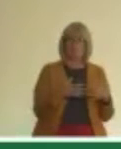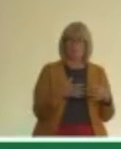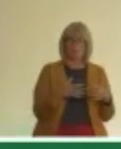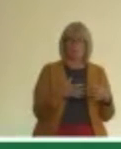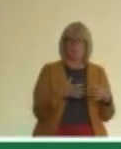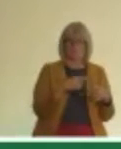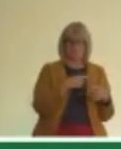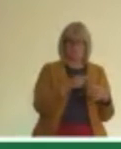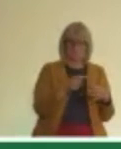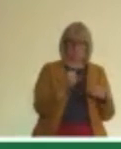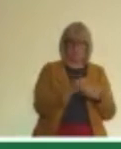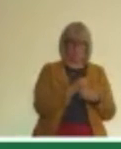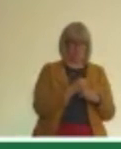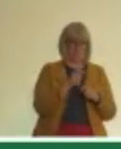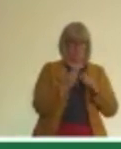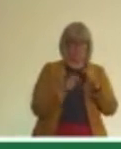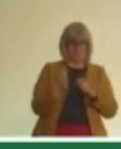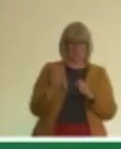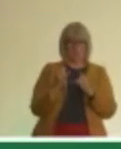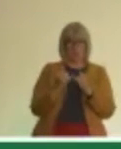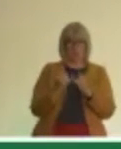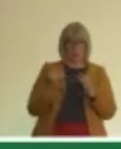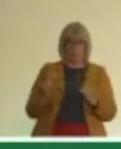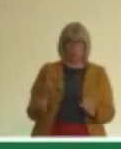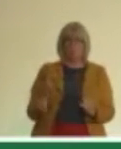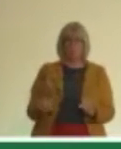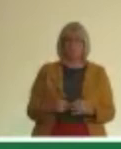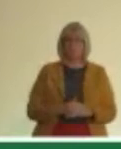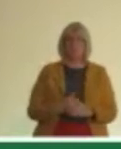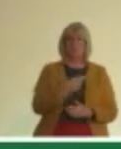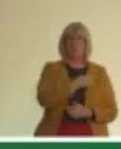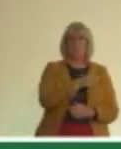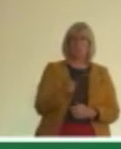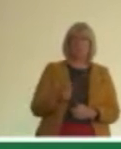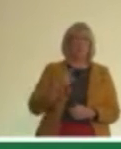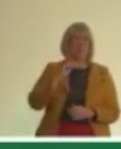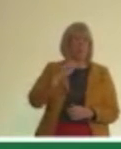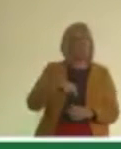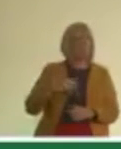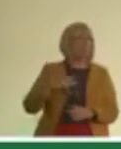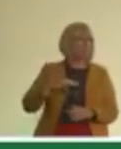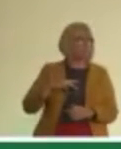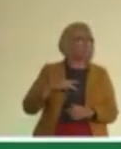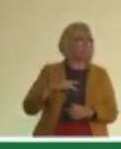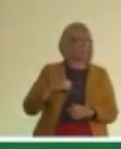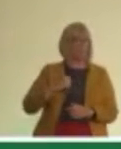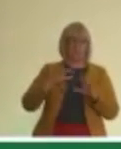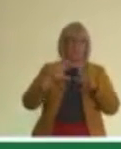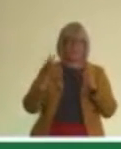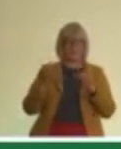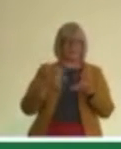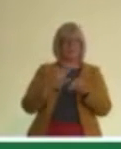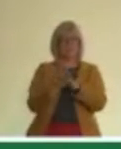country much, much worse. They are complicit with destroying our planet, and we are